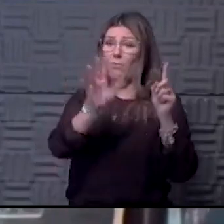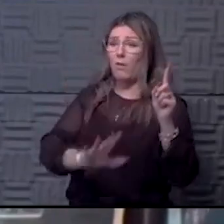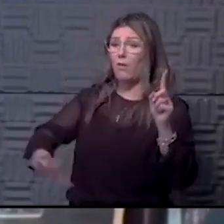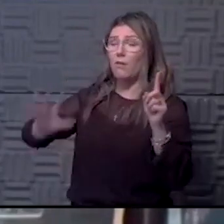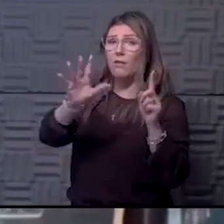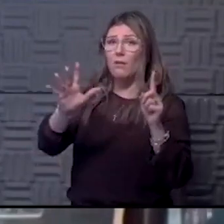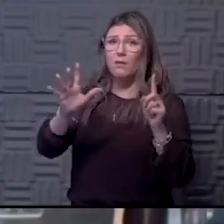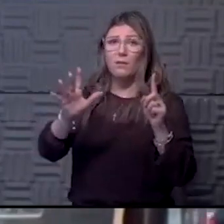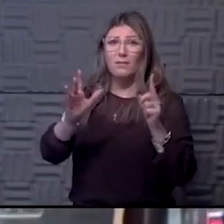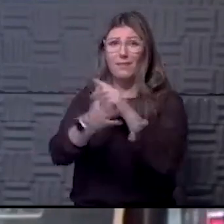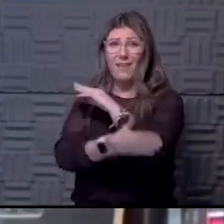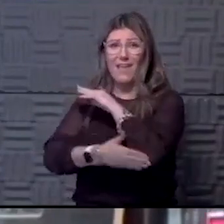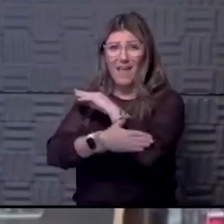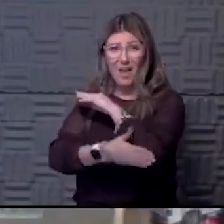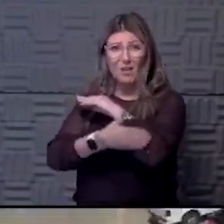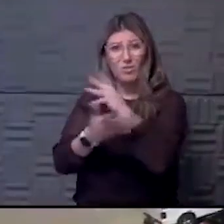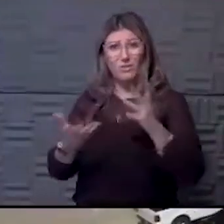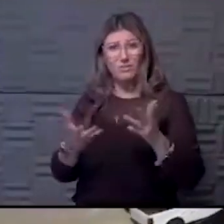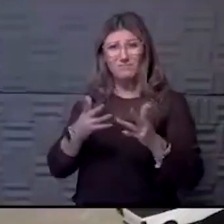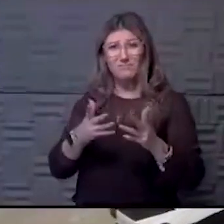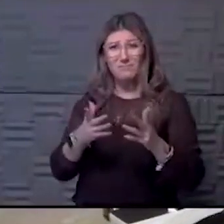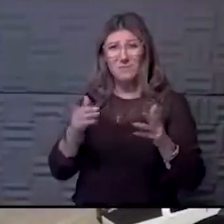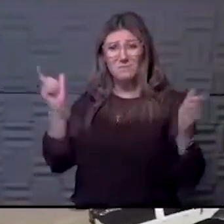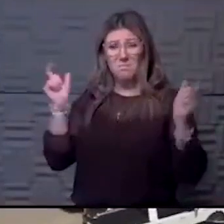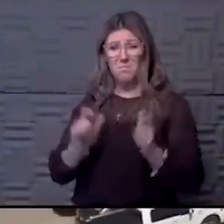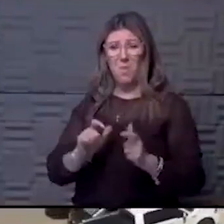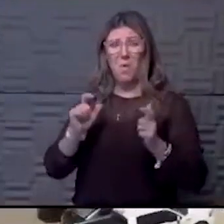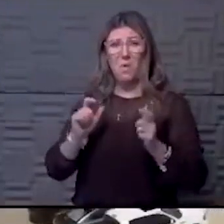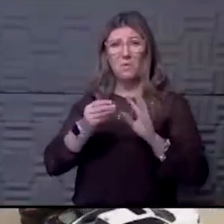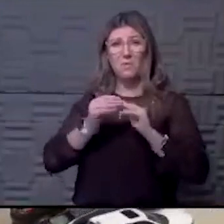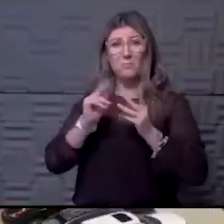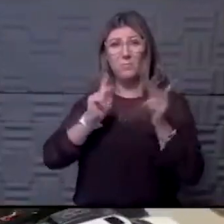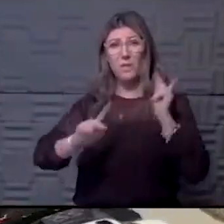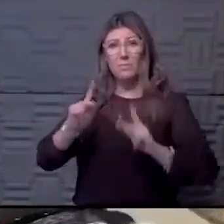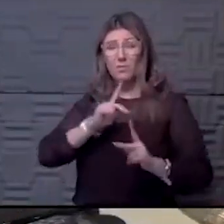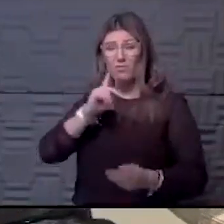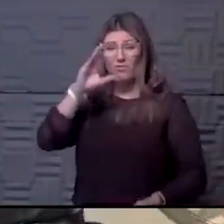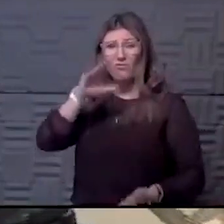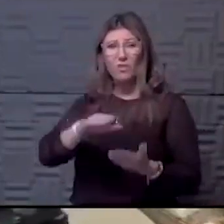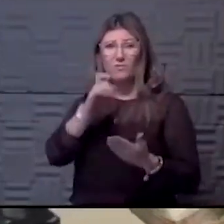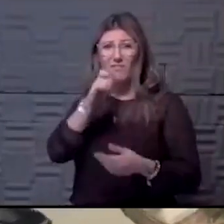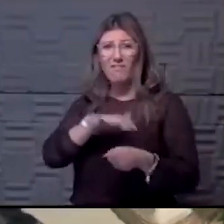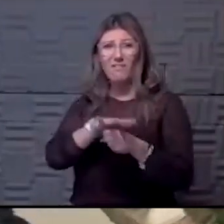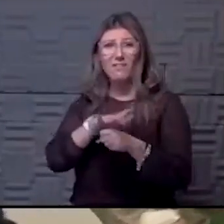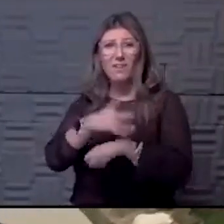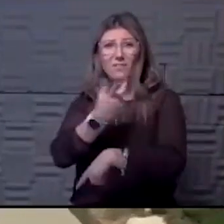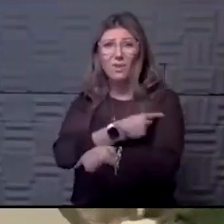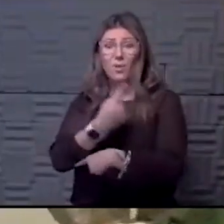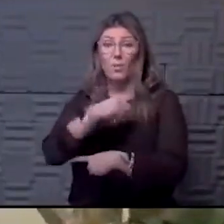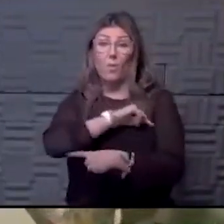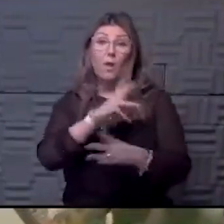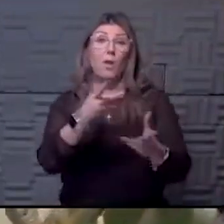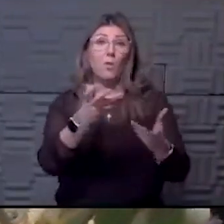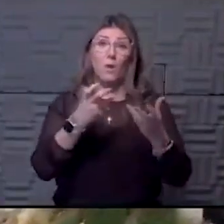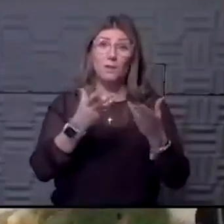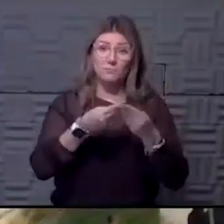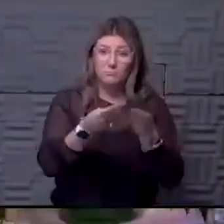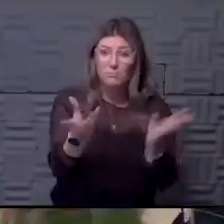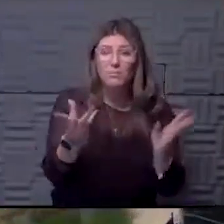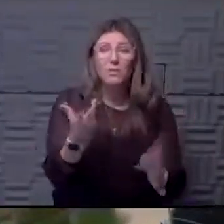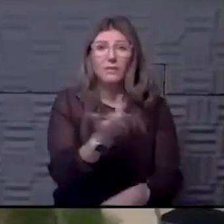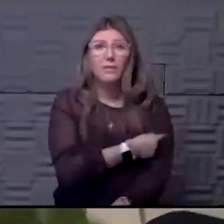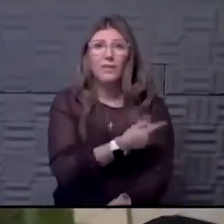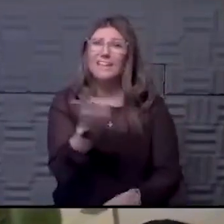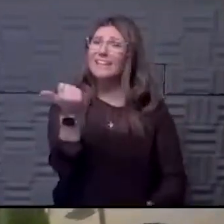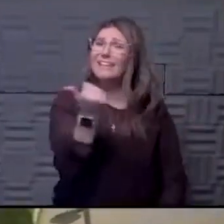where there's a smaller number of people, fewer doses, and we want to be administering that vaccine to any